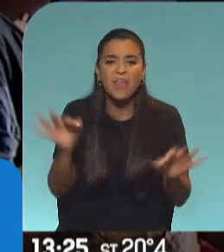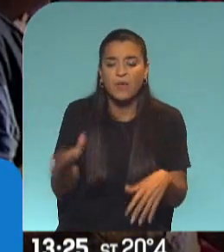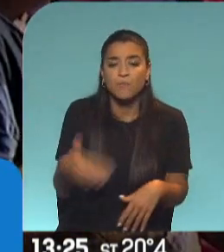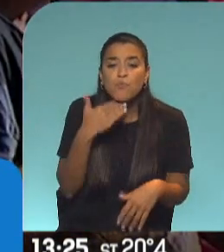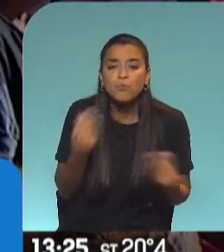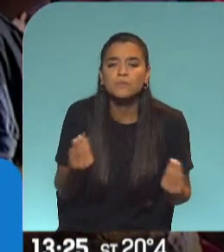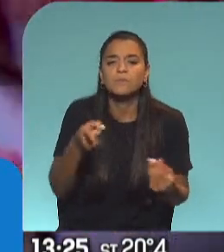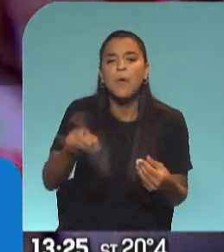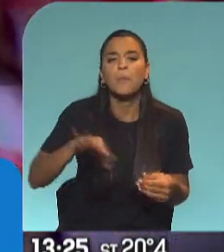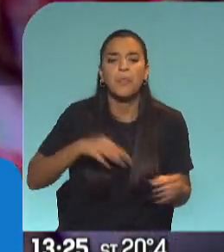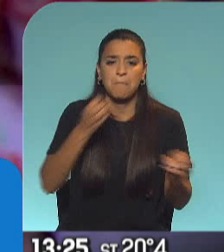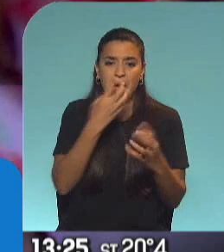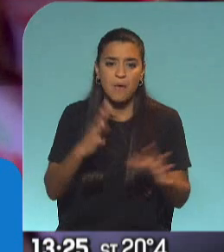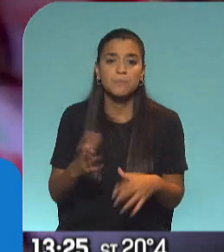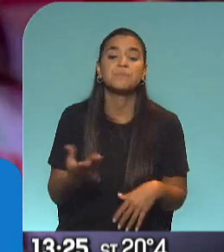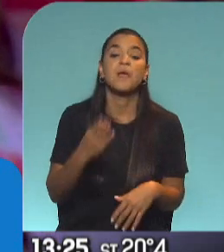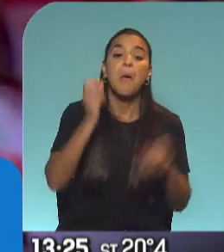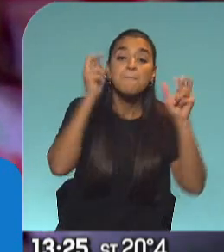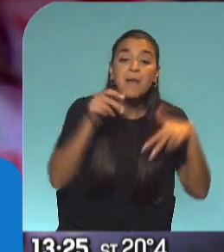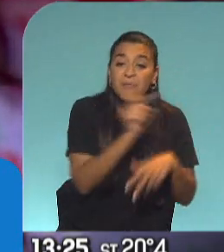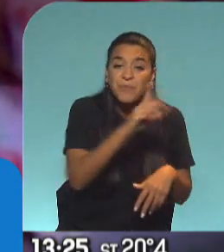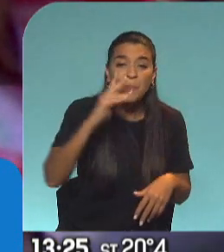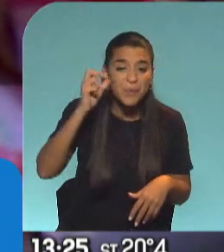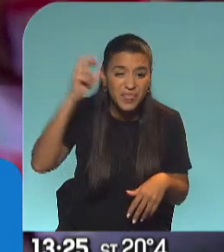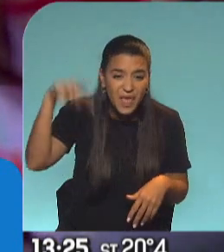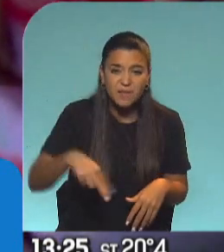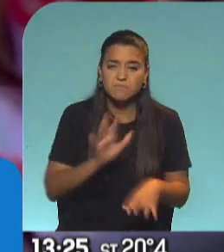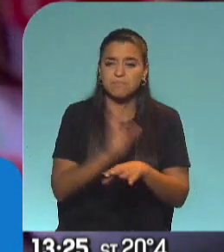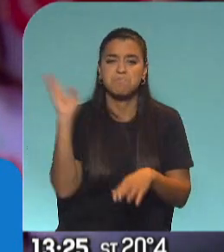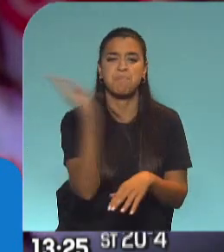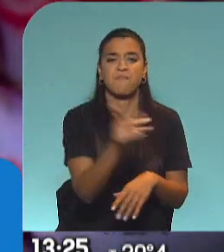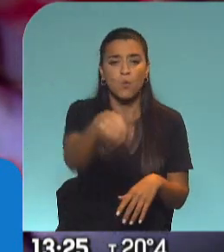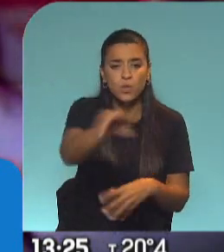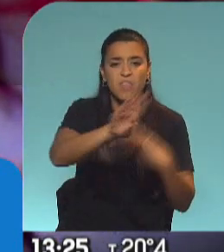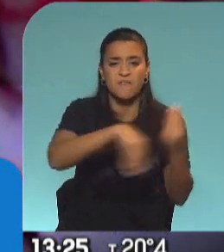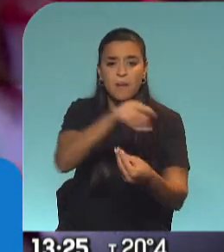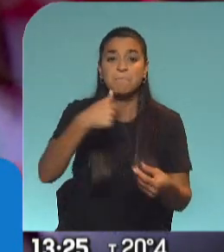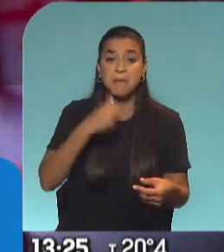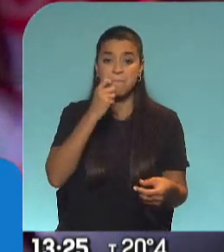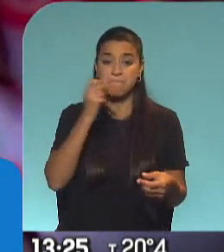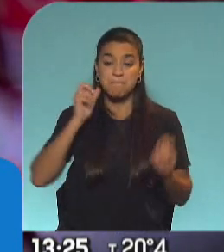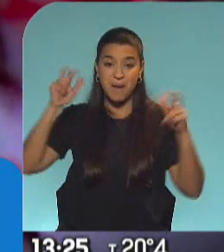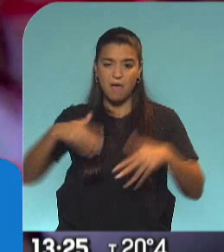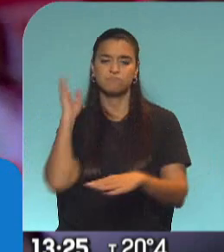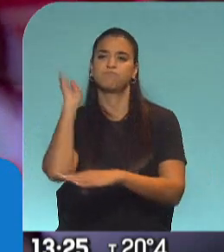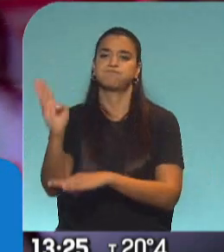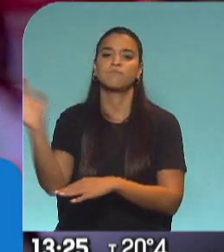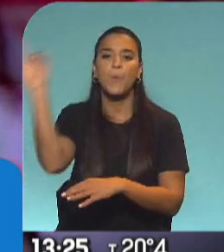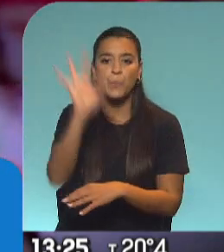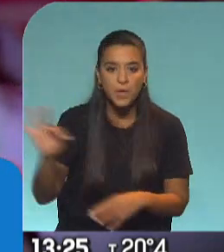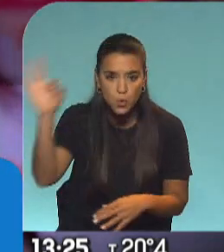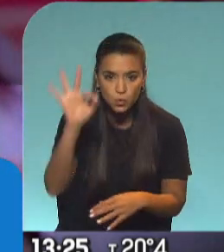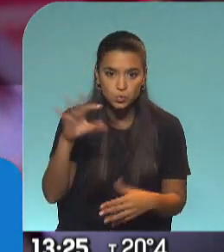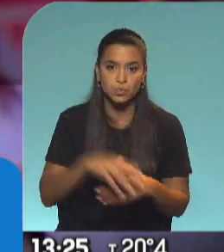have a wonderful life. The Biden plan will crush you and your family. My plan will crush the virus and make our